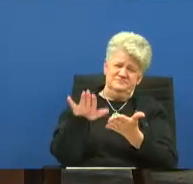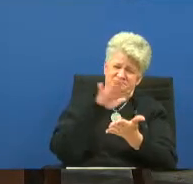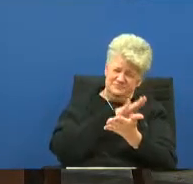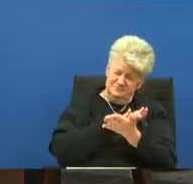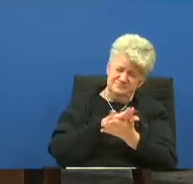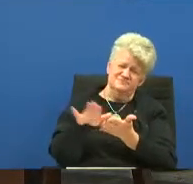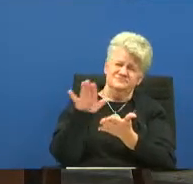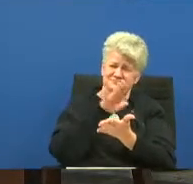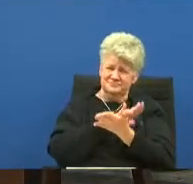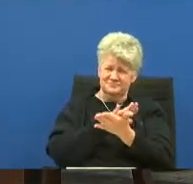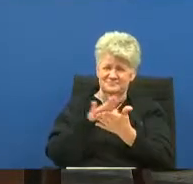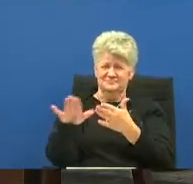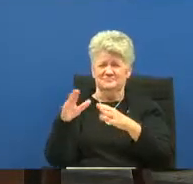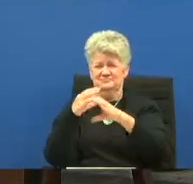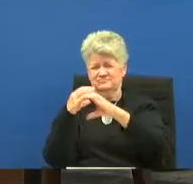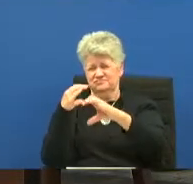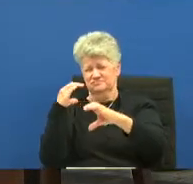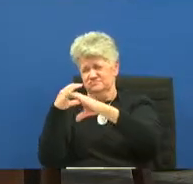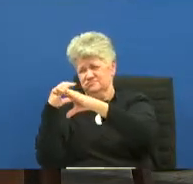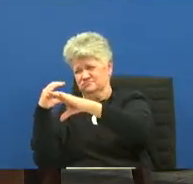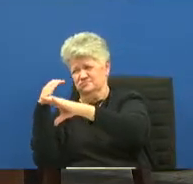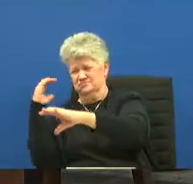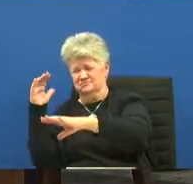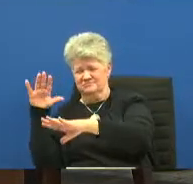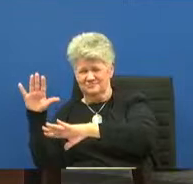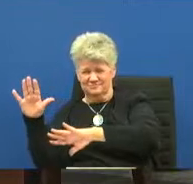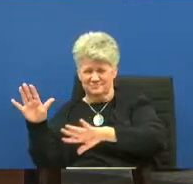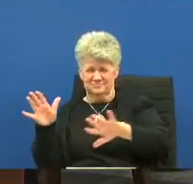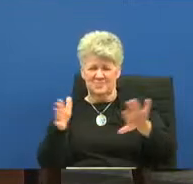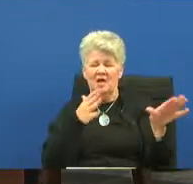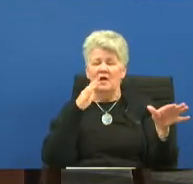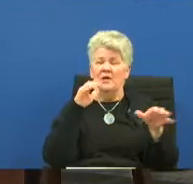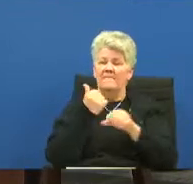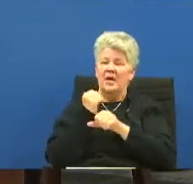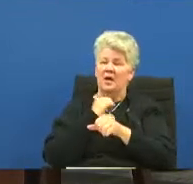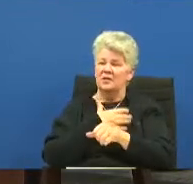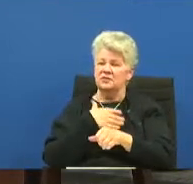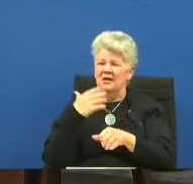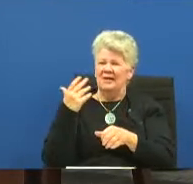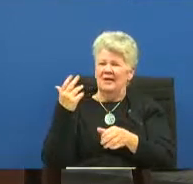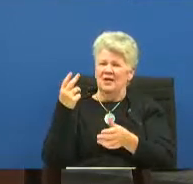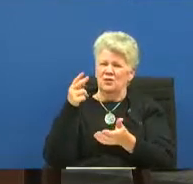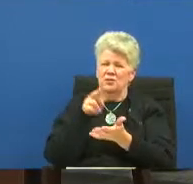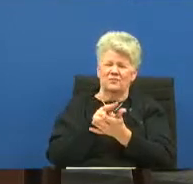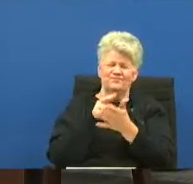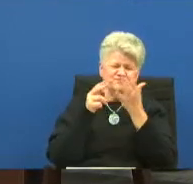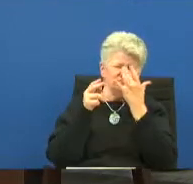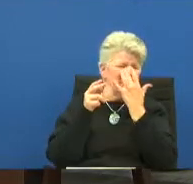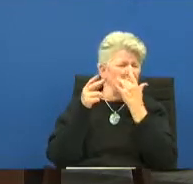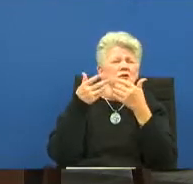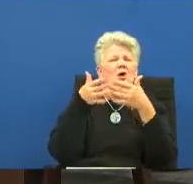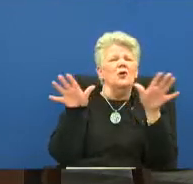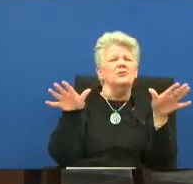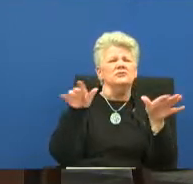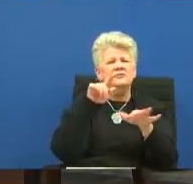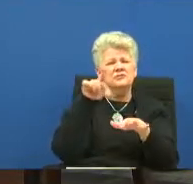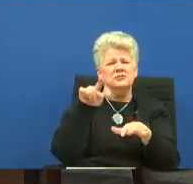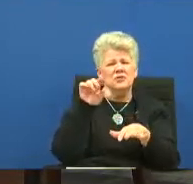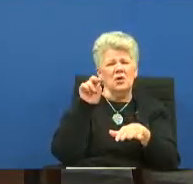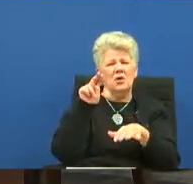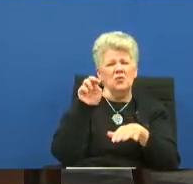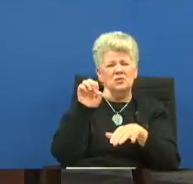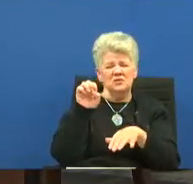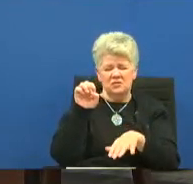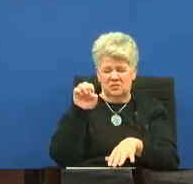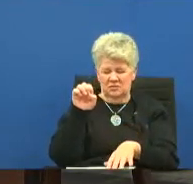of that, we've lost our zoning as a mobile home park. Since then, we have